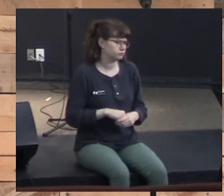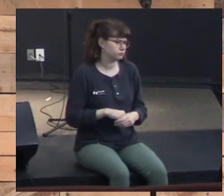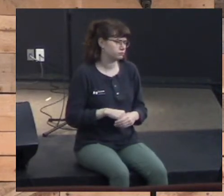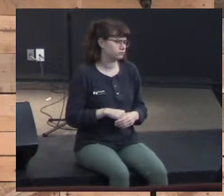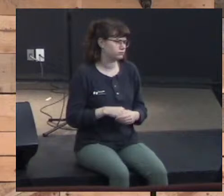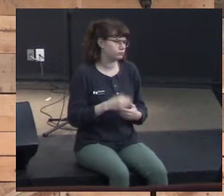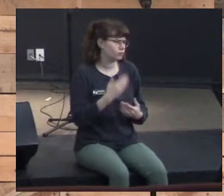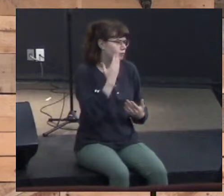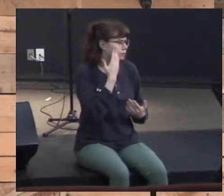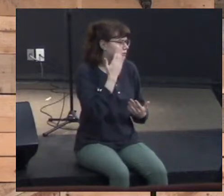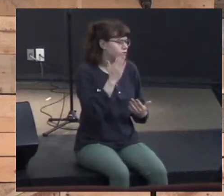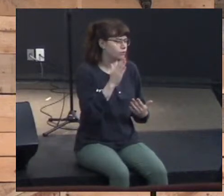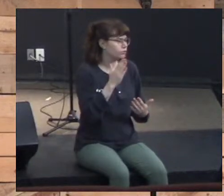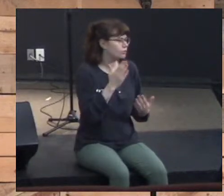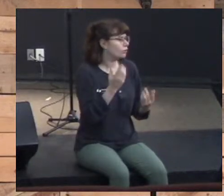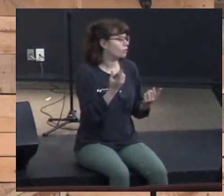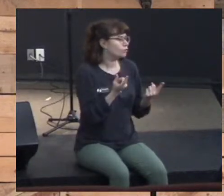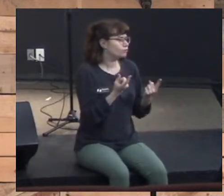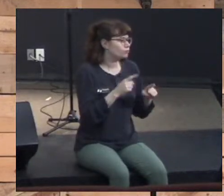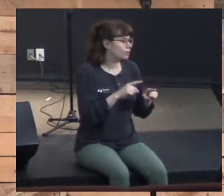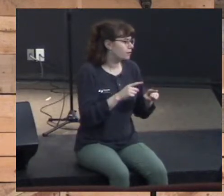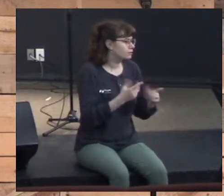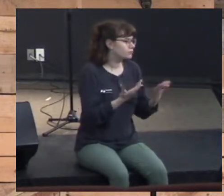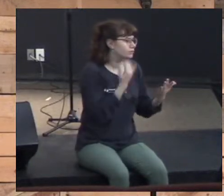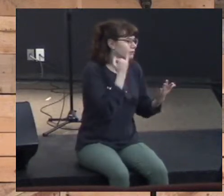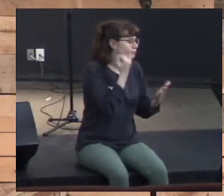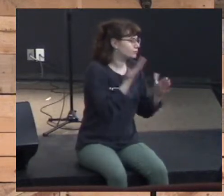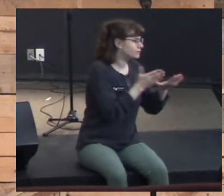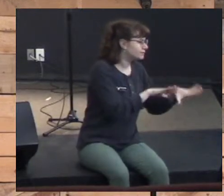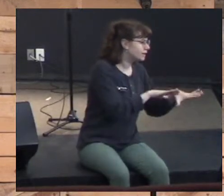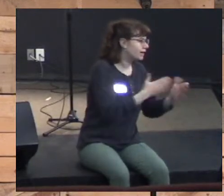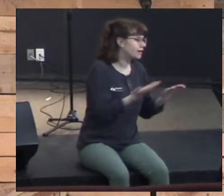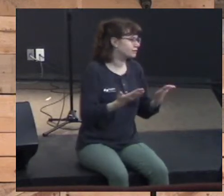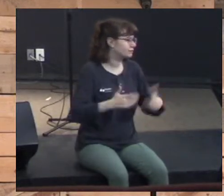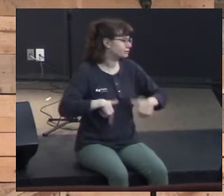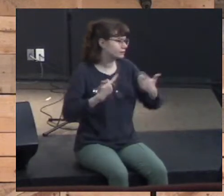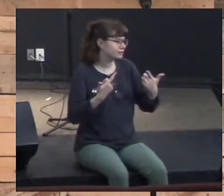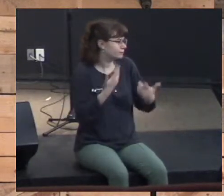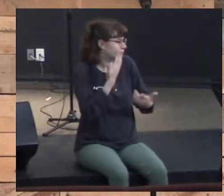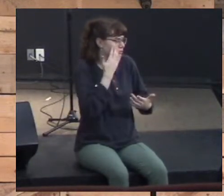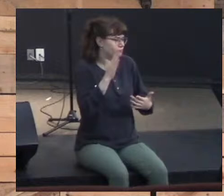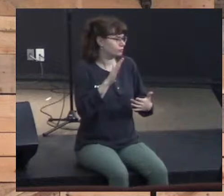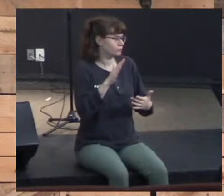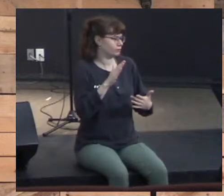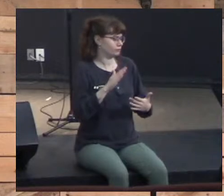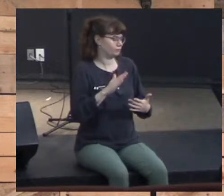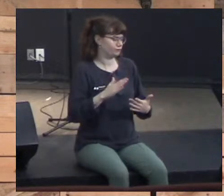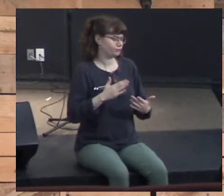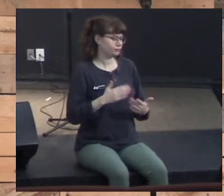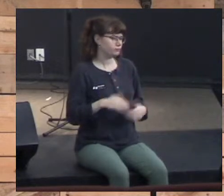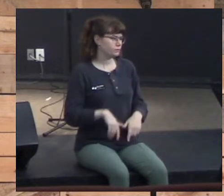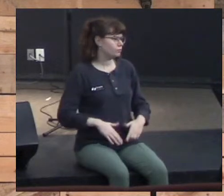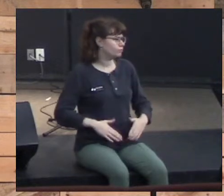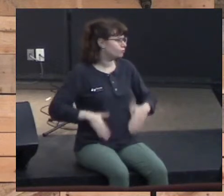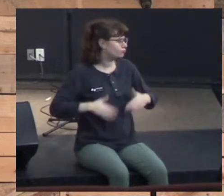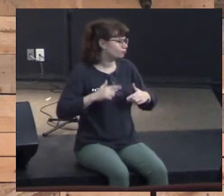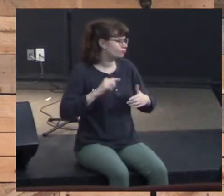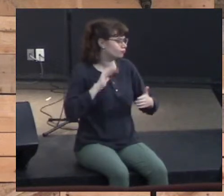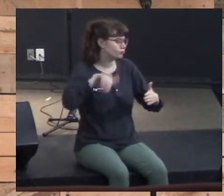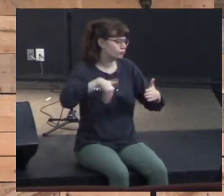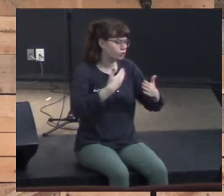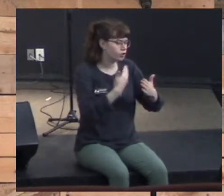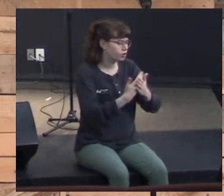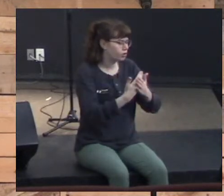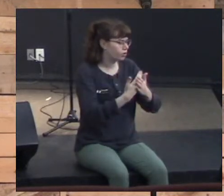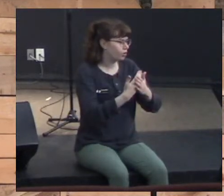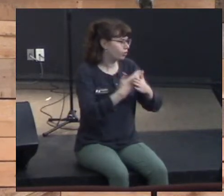We don't know when our hour will come. And when I was thinking about security in Jesus, I thought, man, we're all flesh and blood. Yeah. Everybody in this room, we're